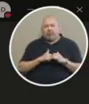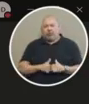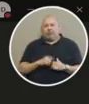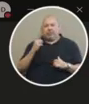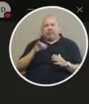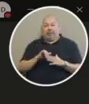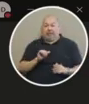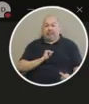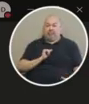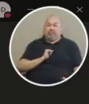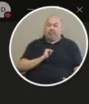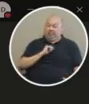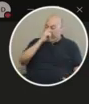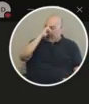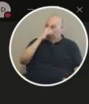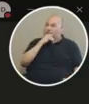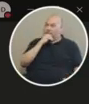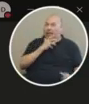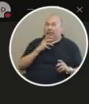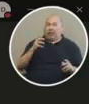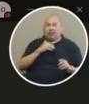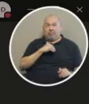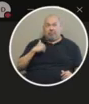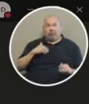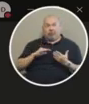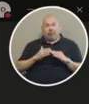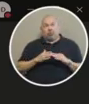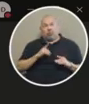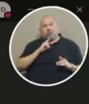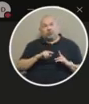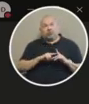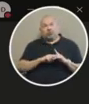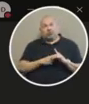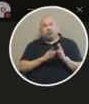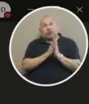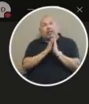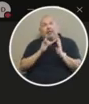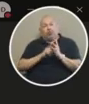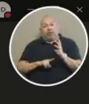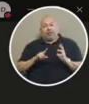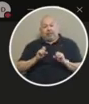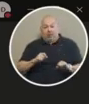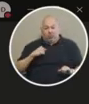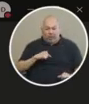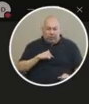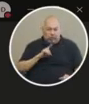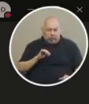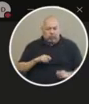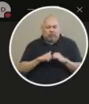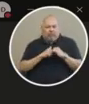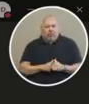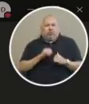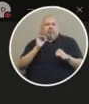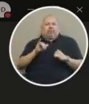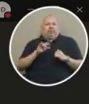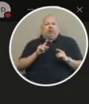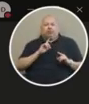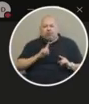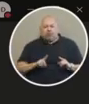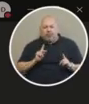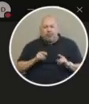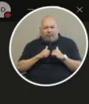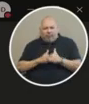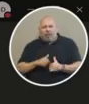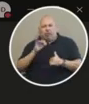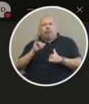that myself and I think a lot of members of our community are starting to ask is, what can we do to enforce? And I